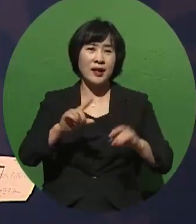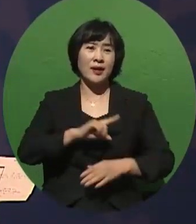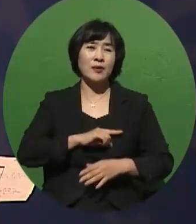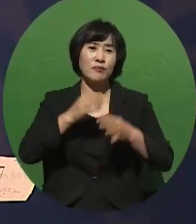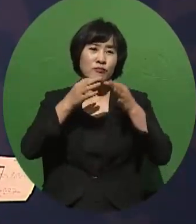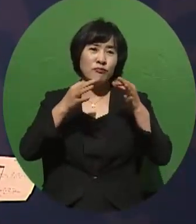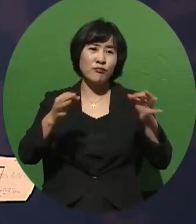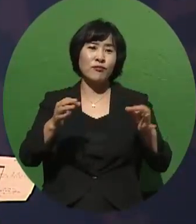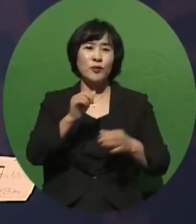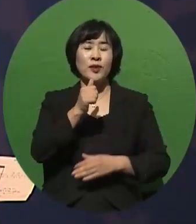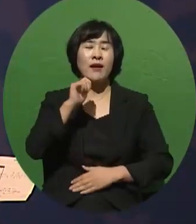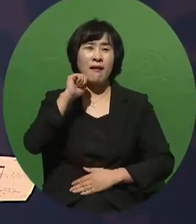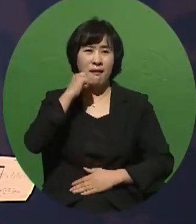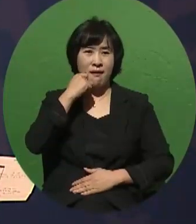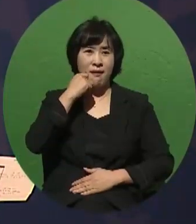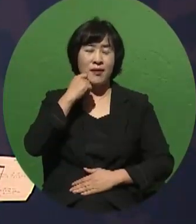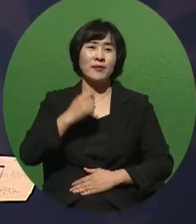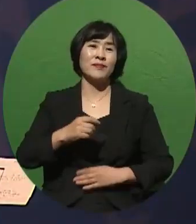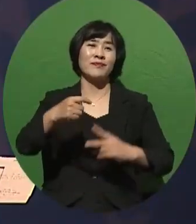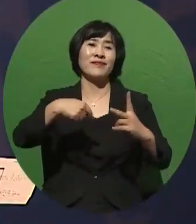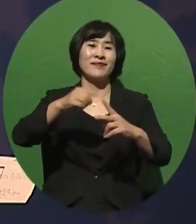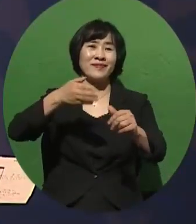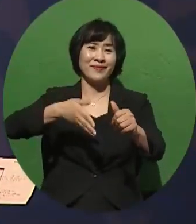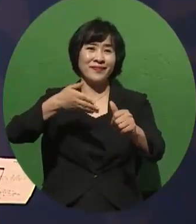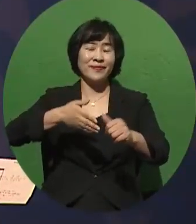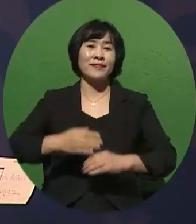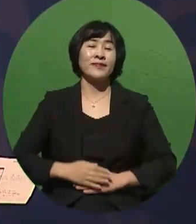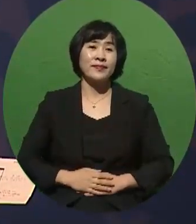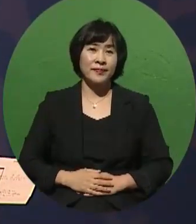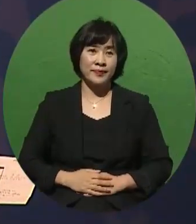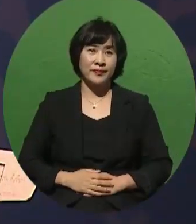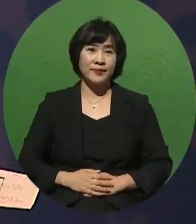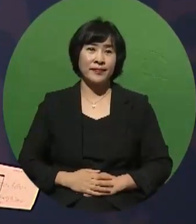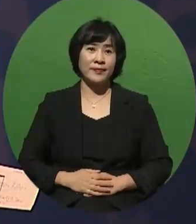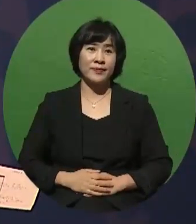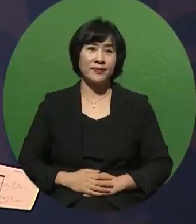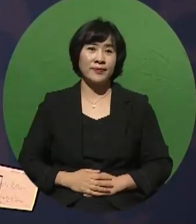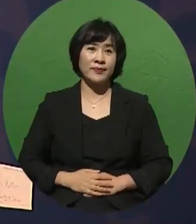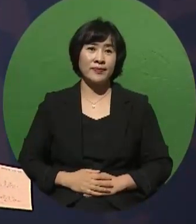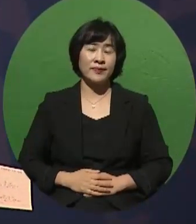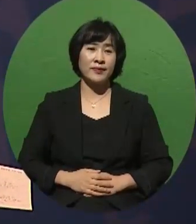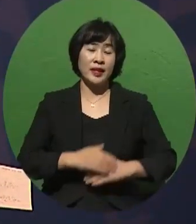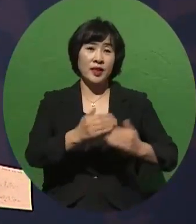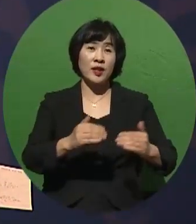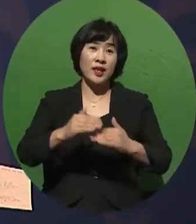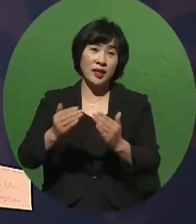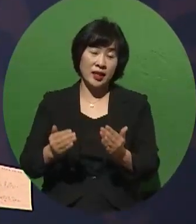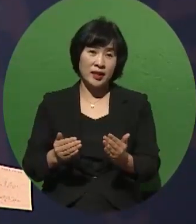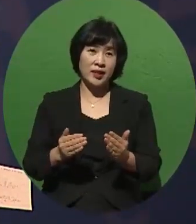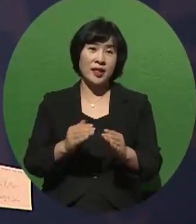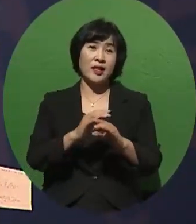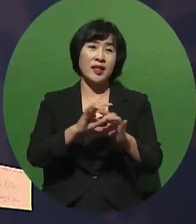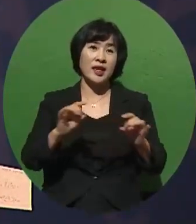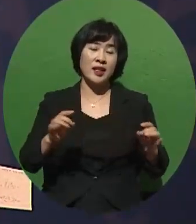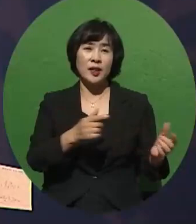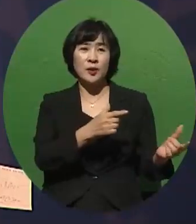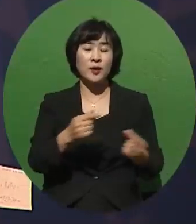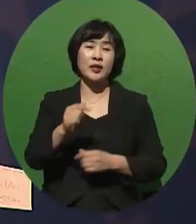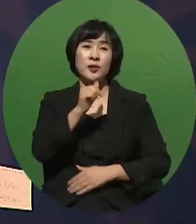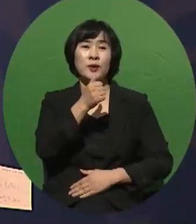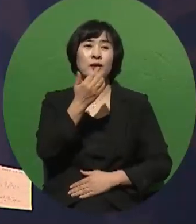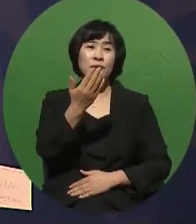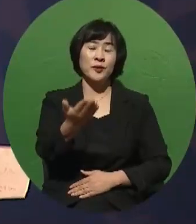and distinguished are being with us, but due to time restraint, I'm not allowed to call upon one by one,